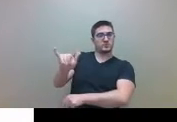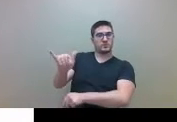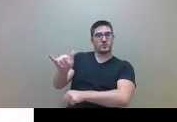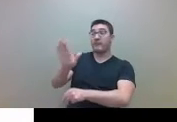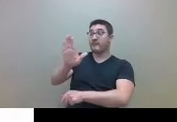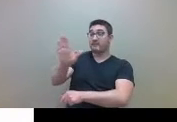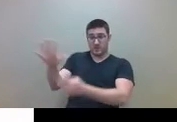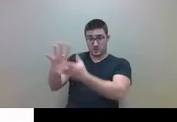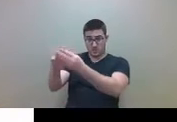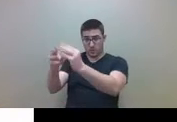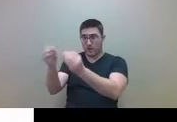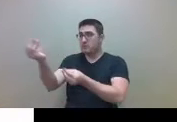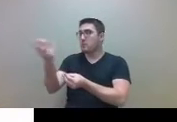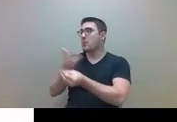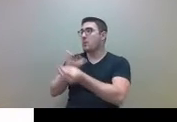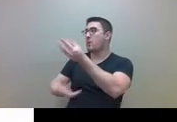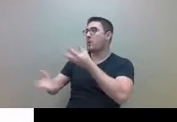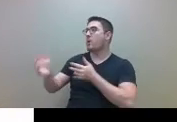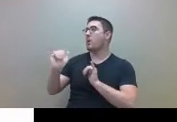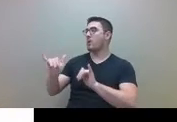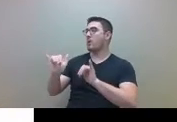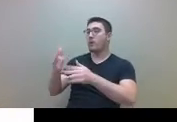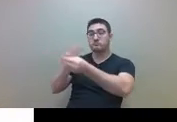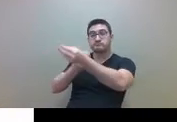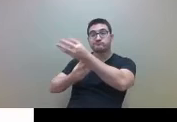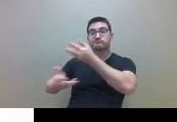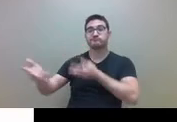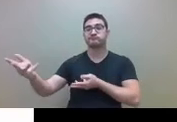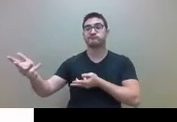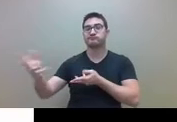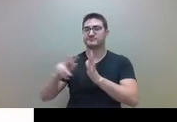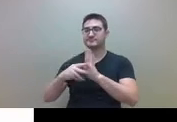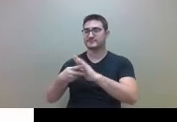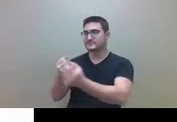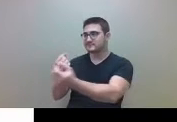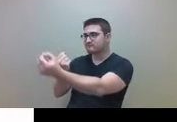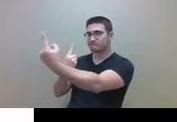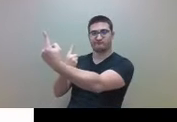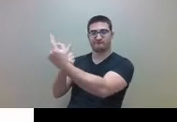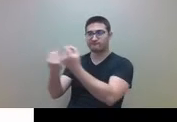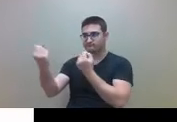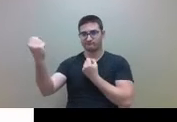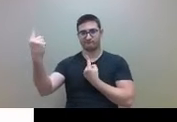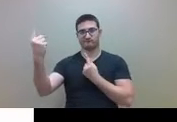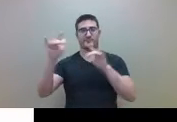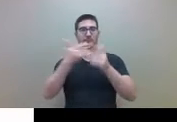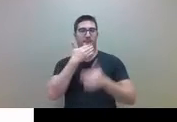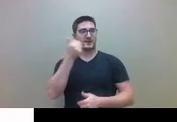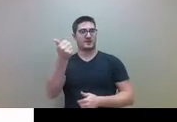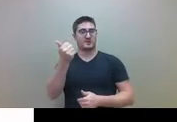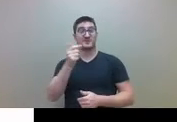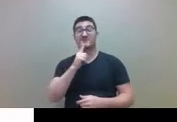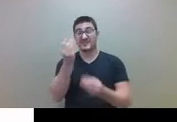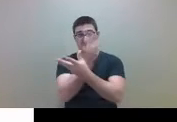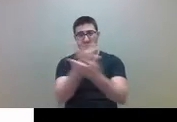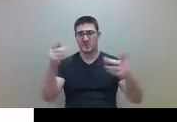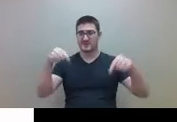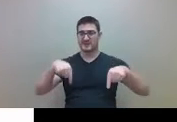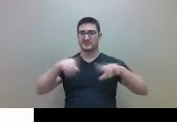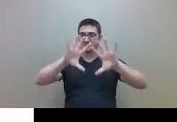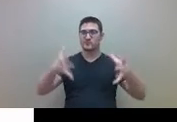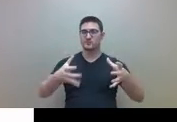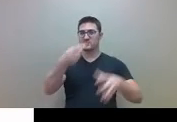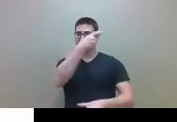is a collective trauma, what's happened with this pandemic. It really is a collective trauma. We've all suffered in different